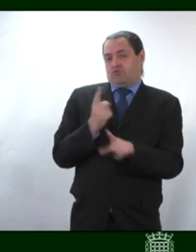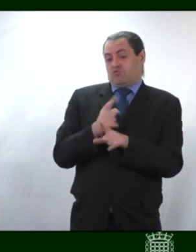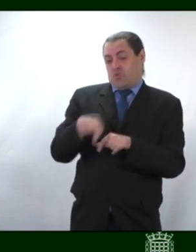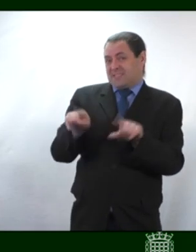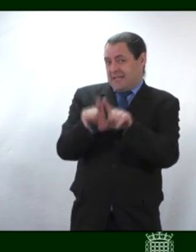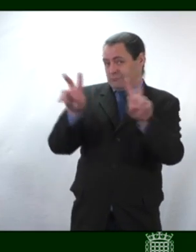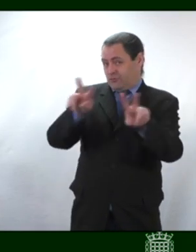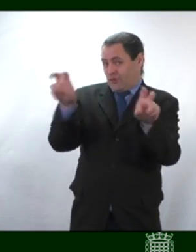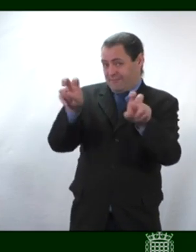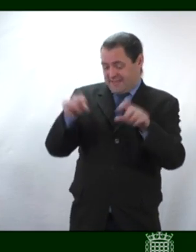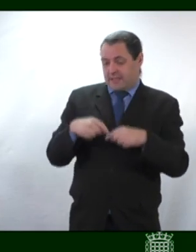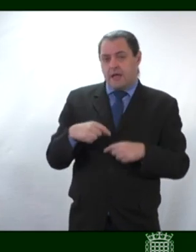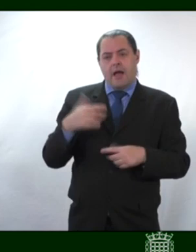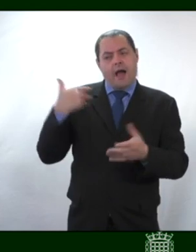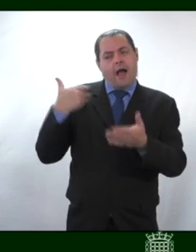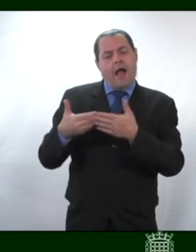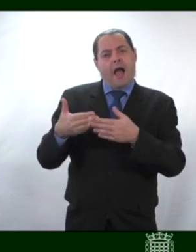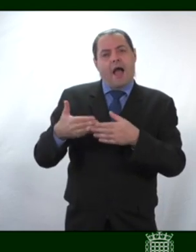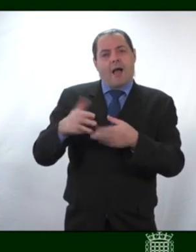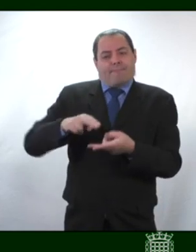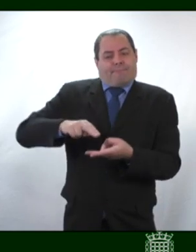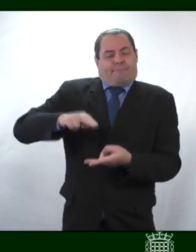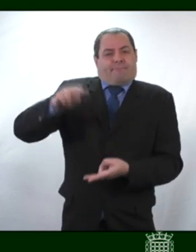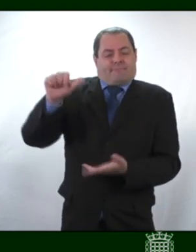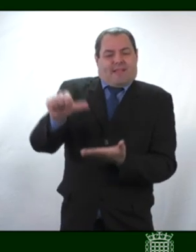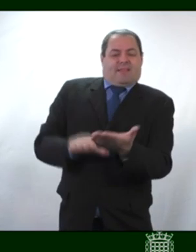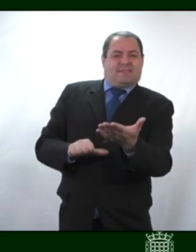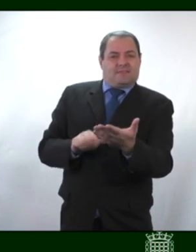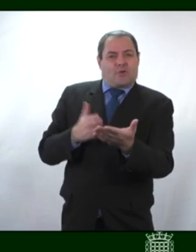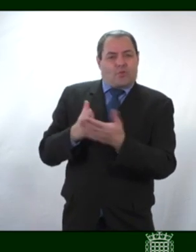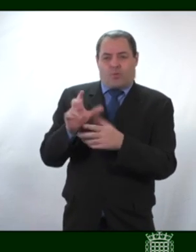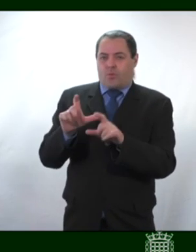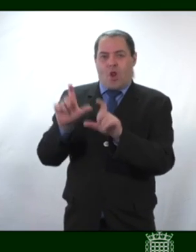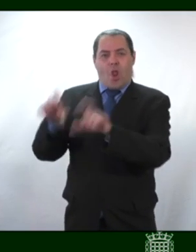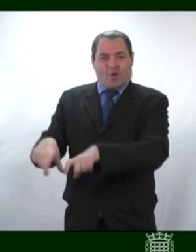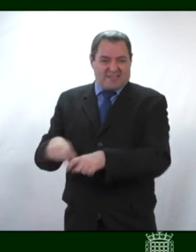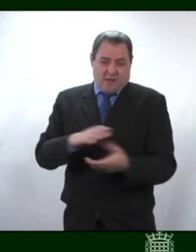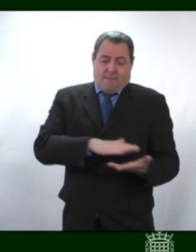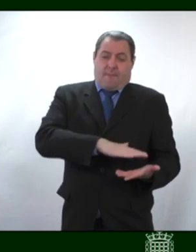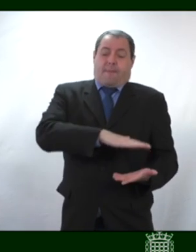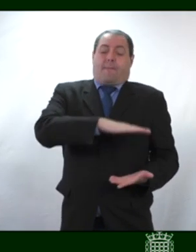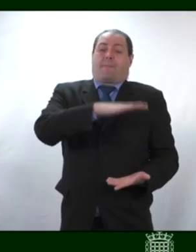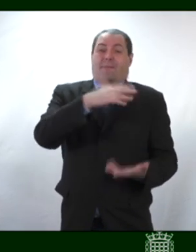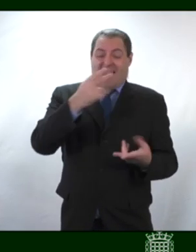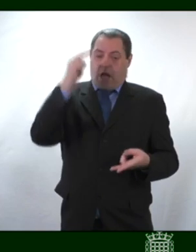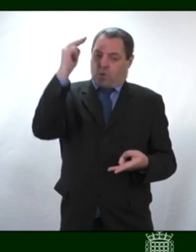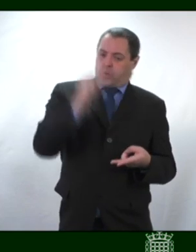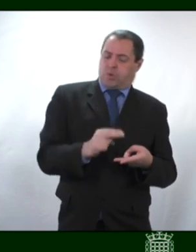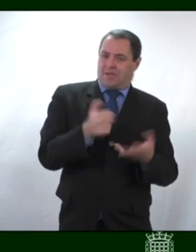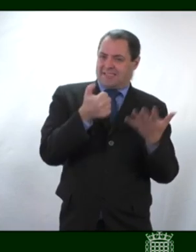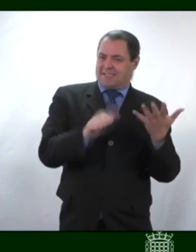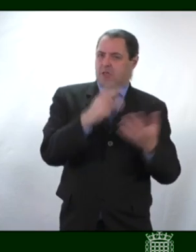backlog from the initial lockdown has been reduced by 63% of the very long waiters for cancer